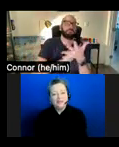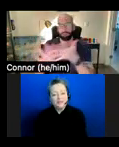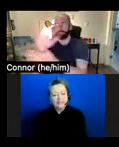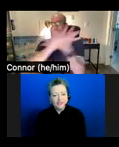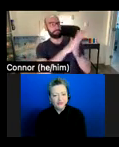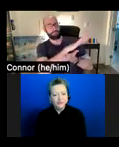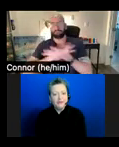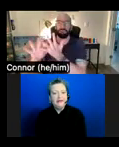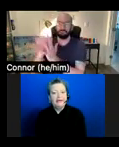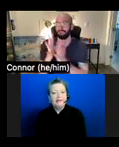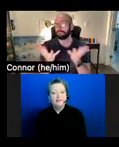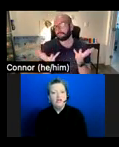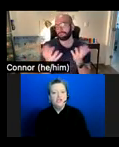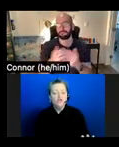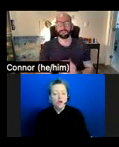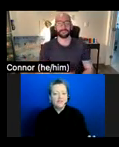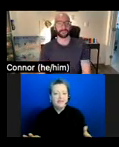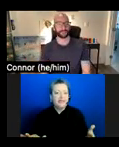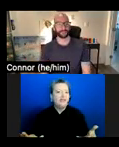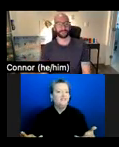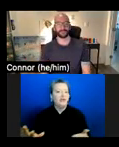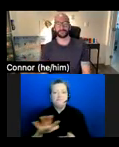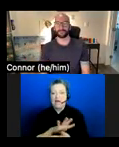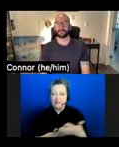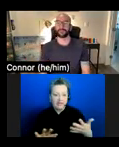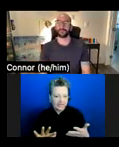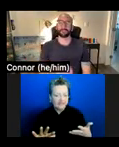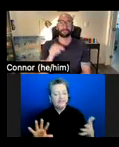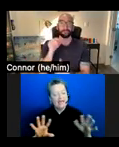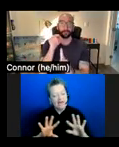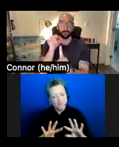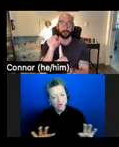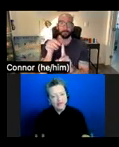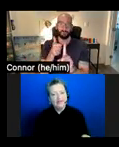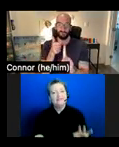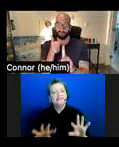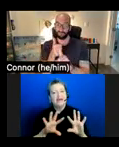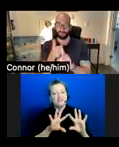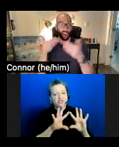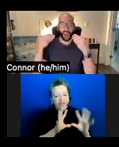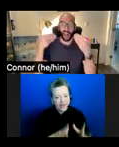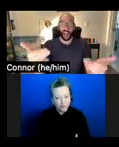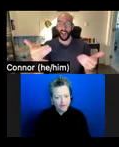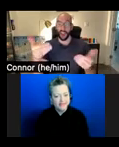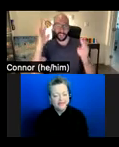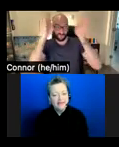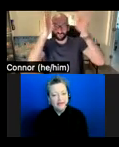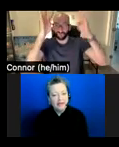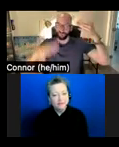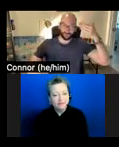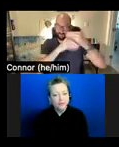And it's really to not be in a very muddy place. It's to have it organized and have certain